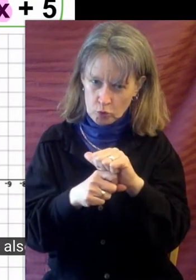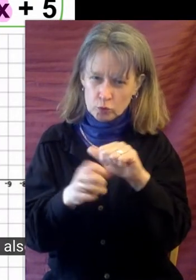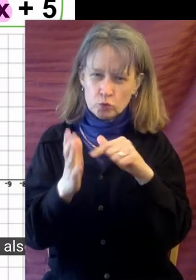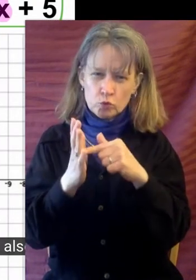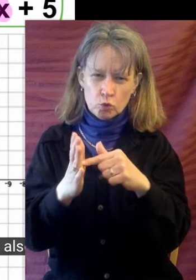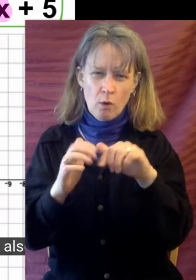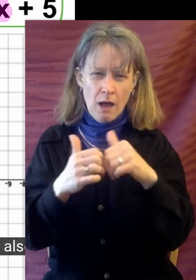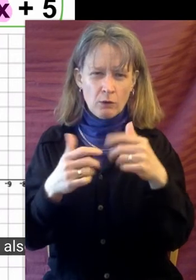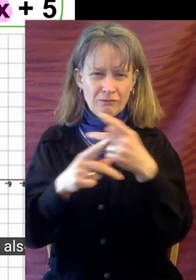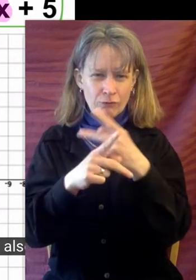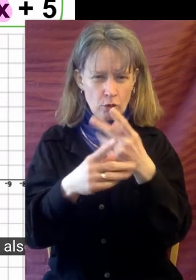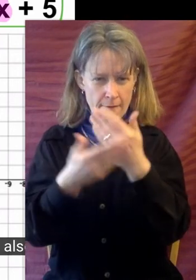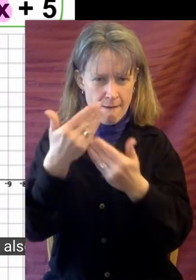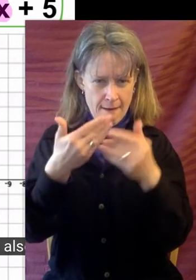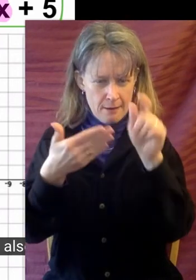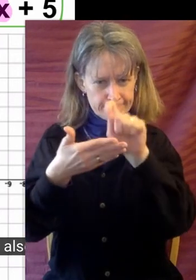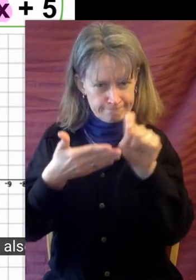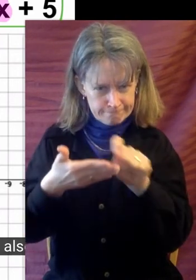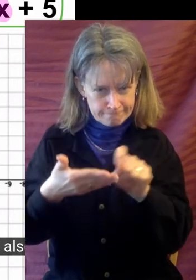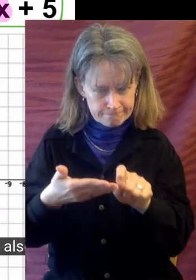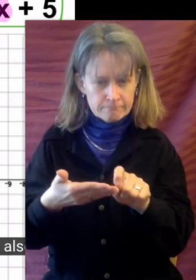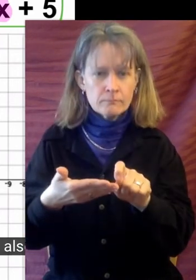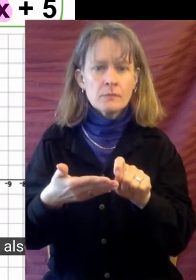a way to do this on Desmos.